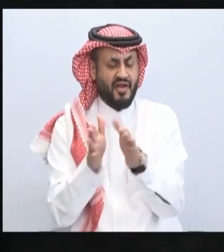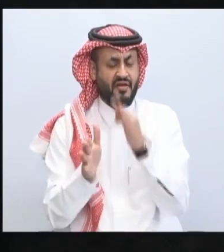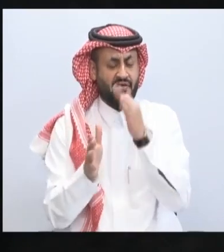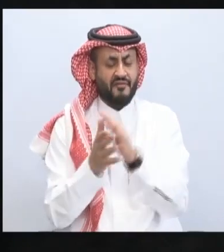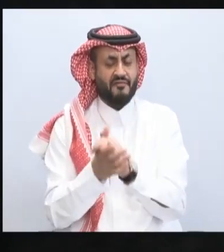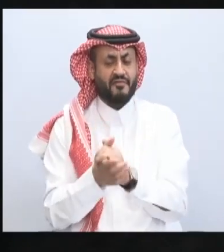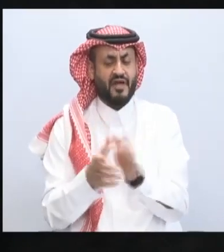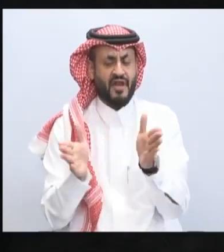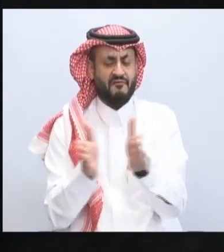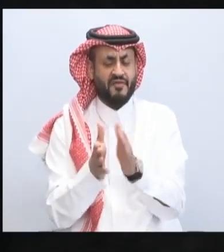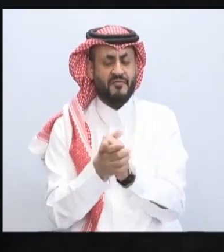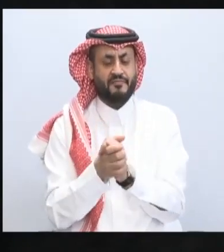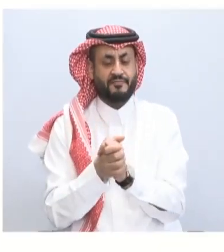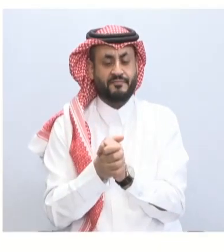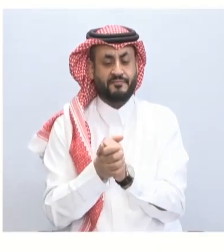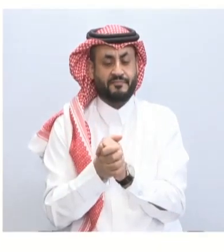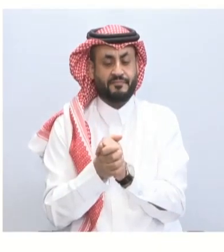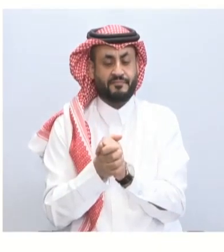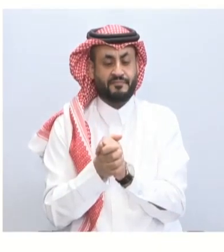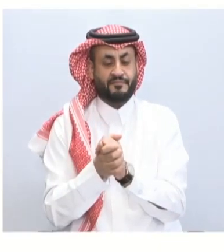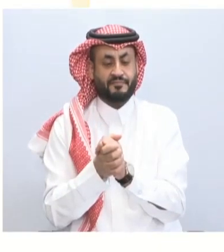say abbreviated.